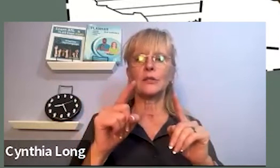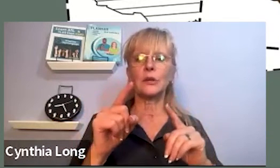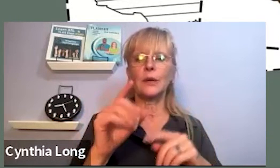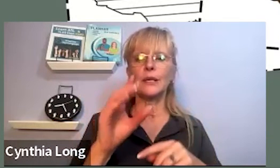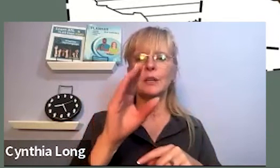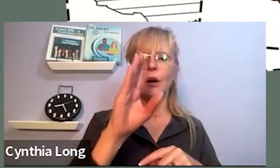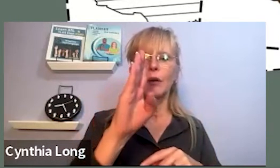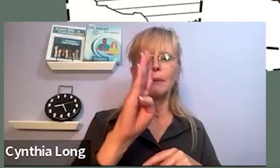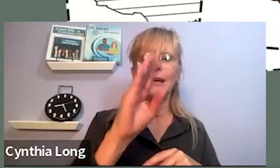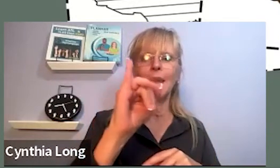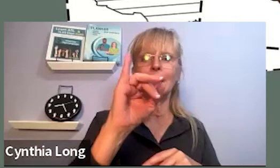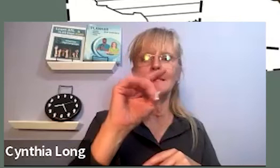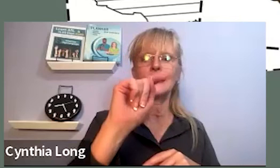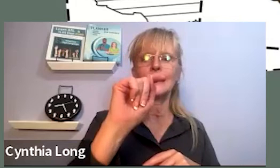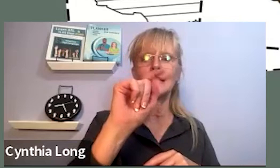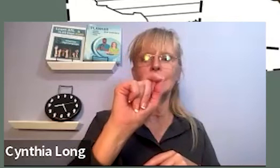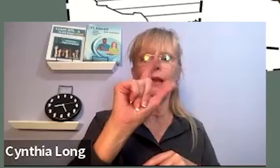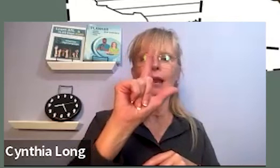can go to. It's called